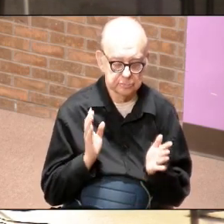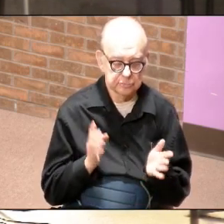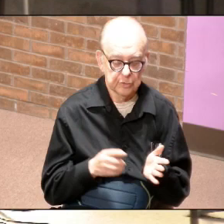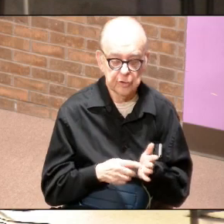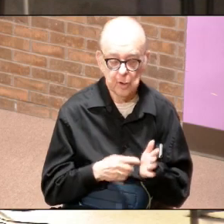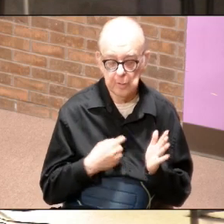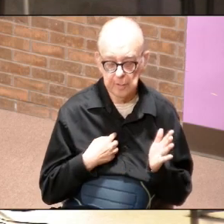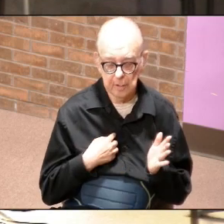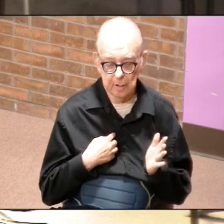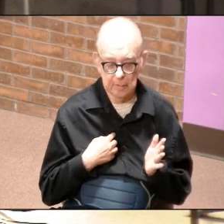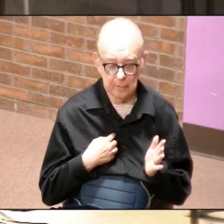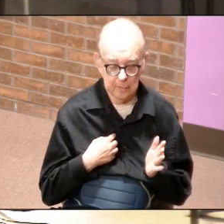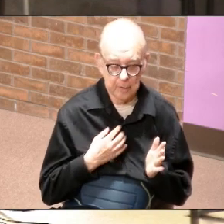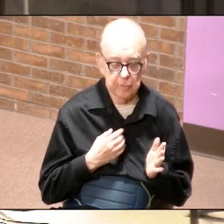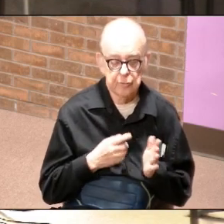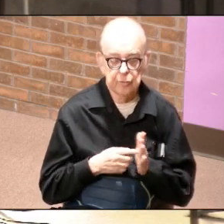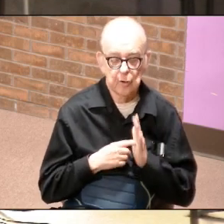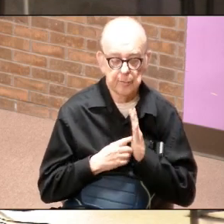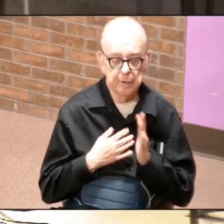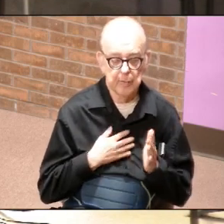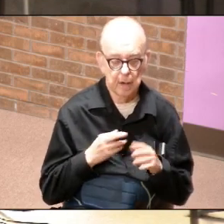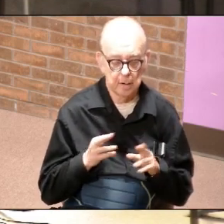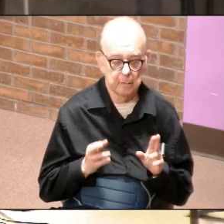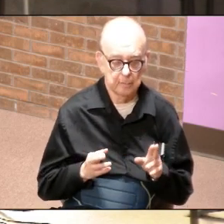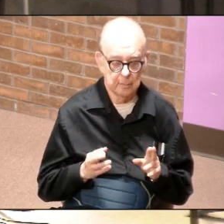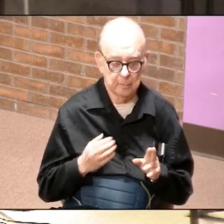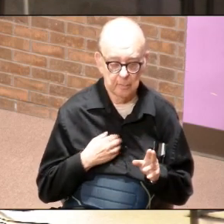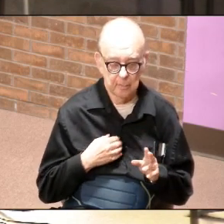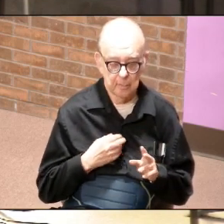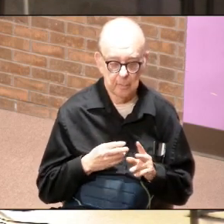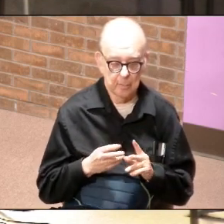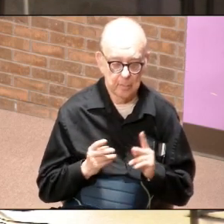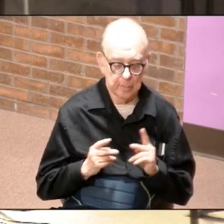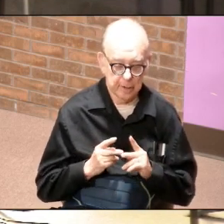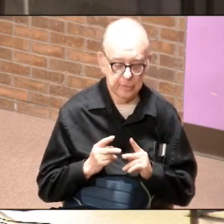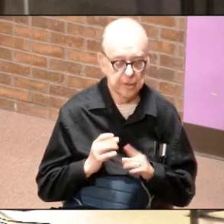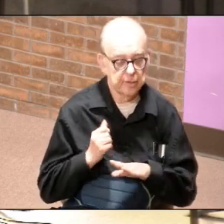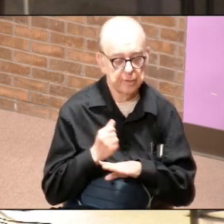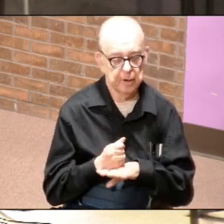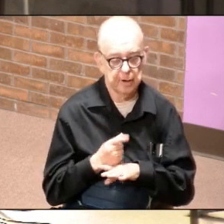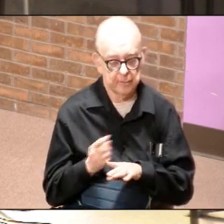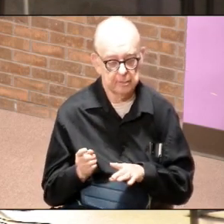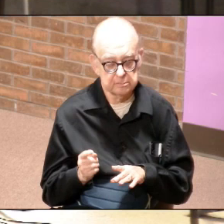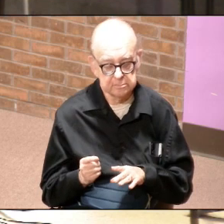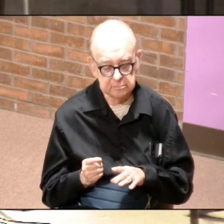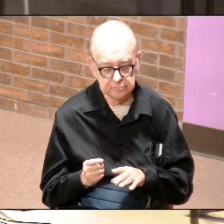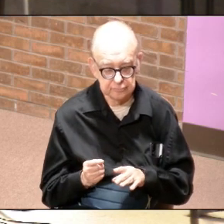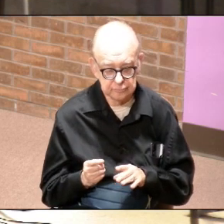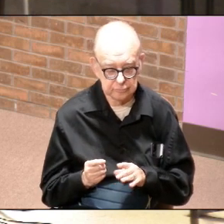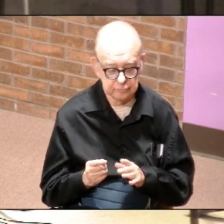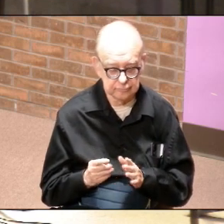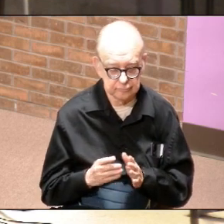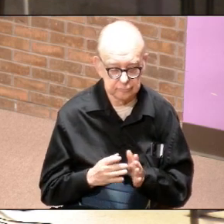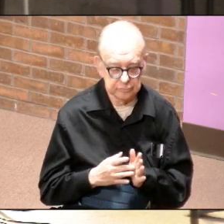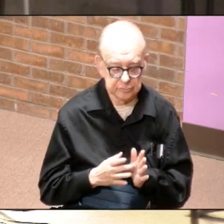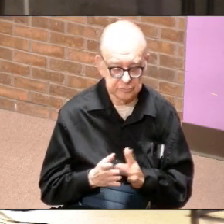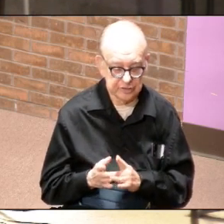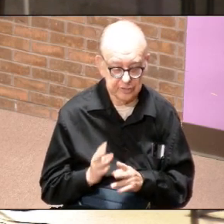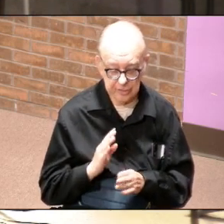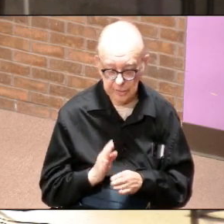me my room. I got this place prepared for you. He's been kept